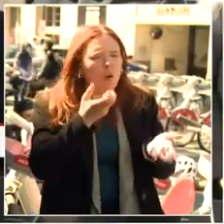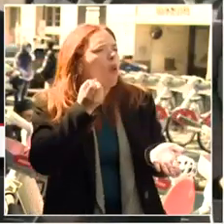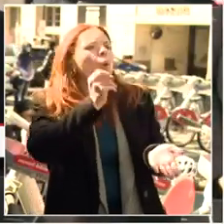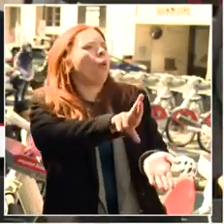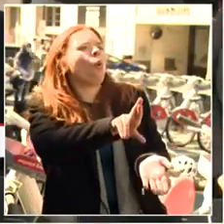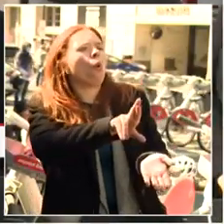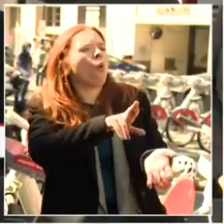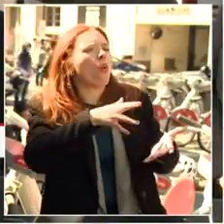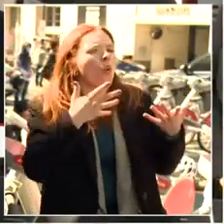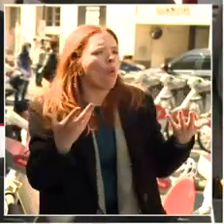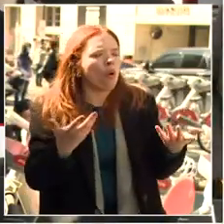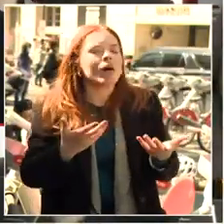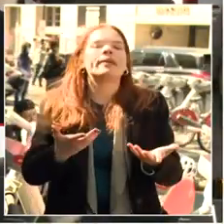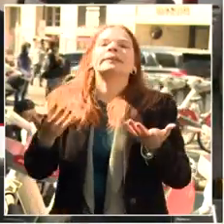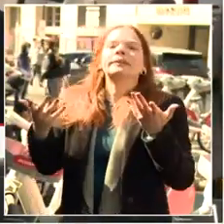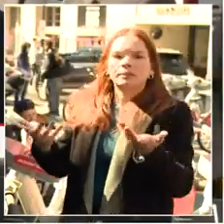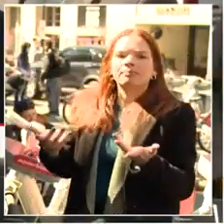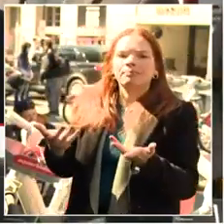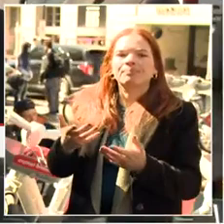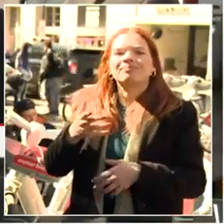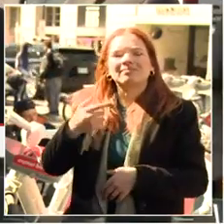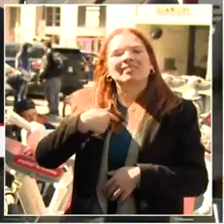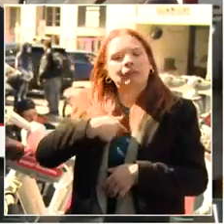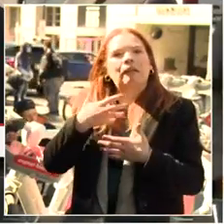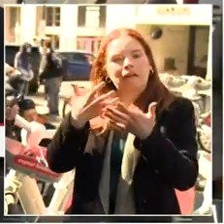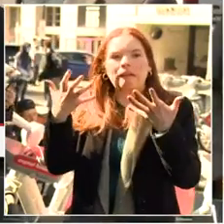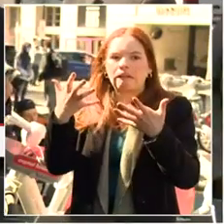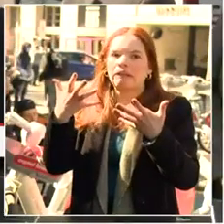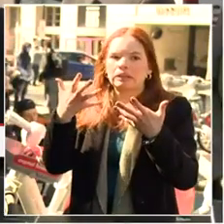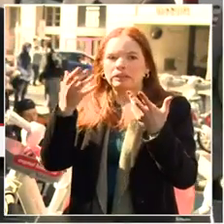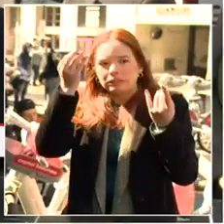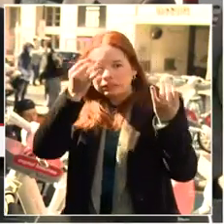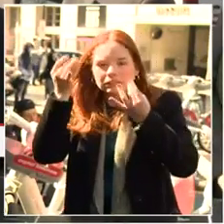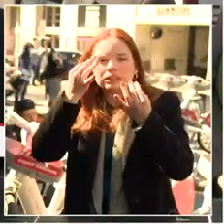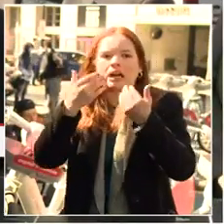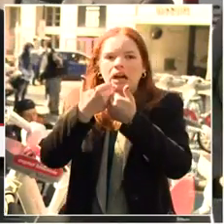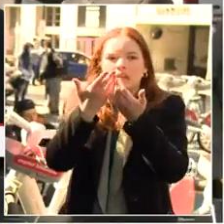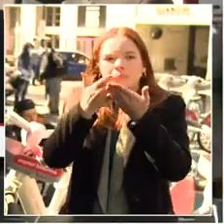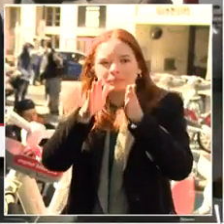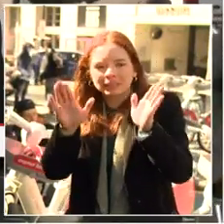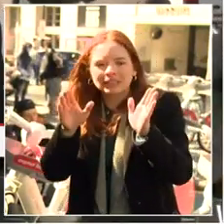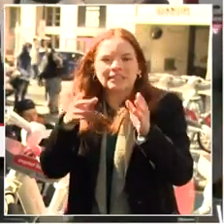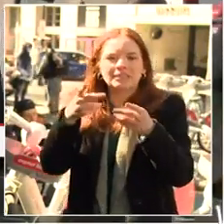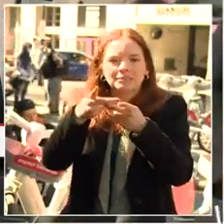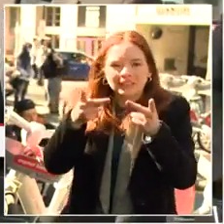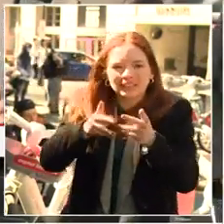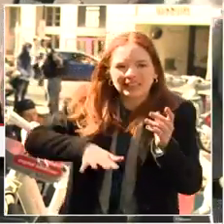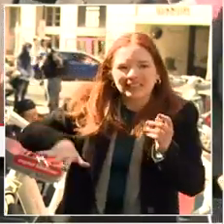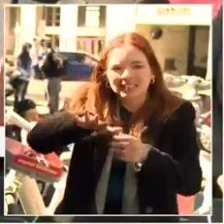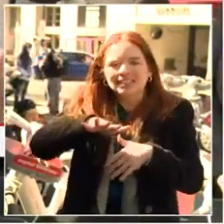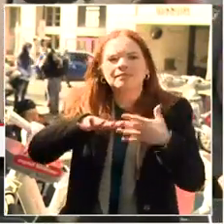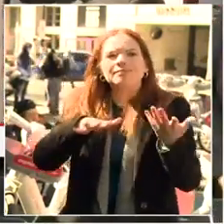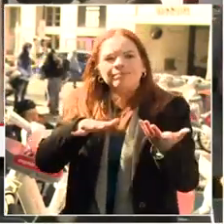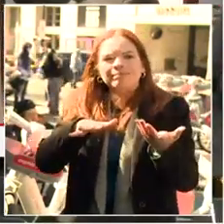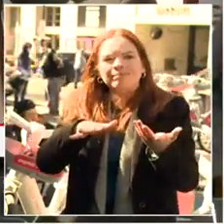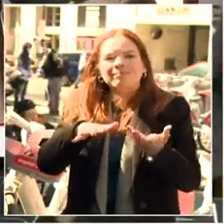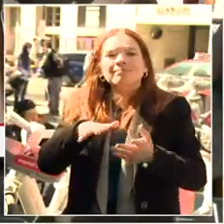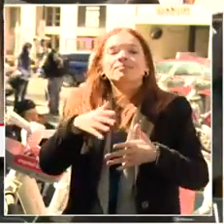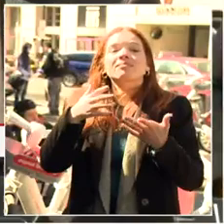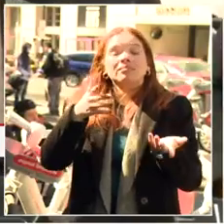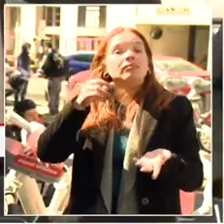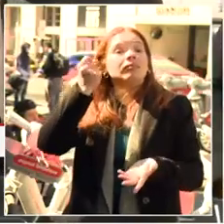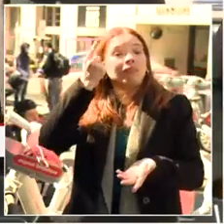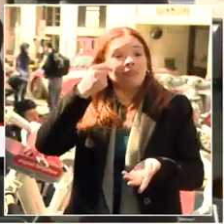Well, we have to do a lot of things with our public space. And so you call out, and I've said long ago, by the time I became